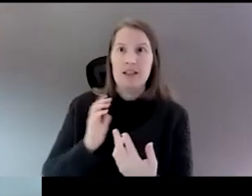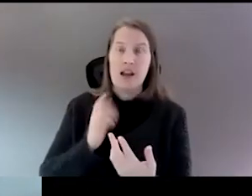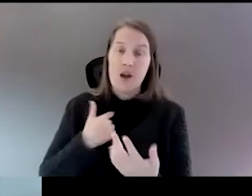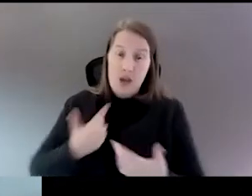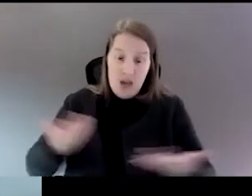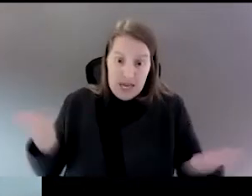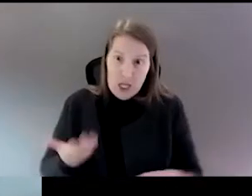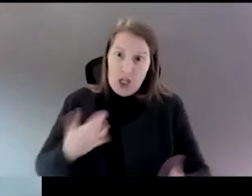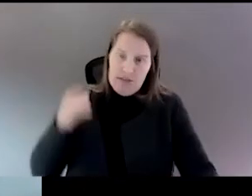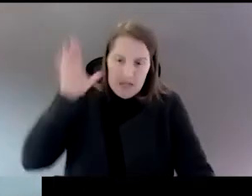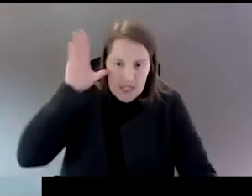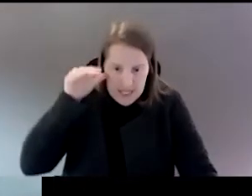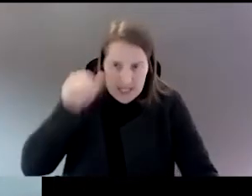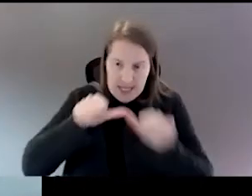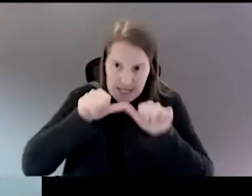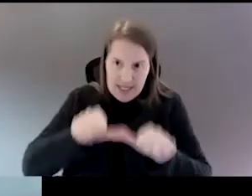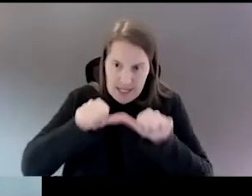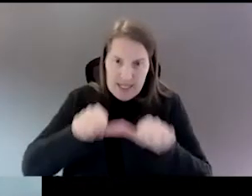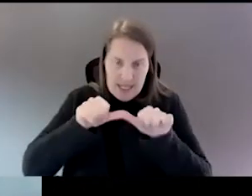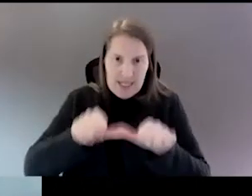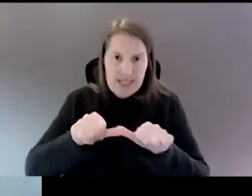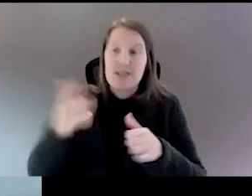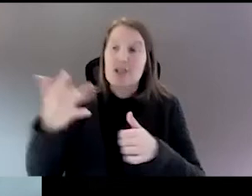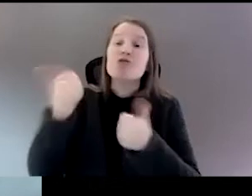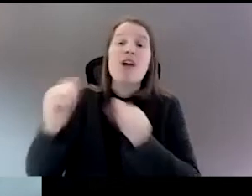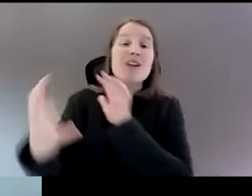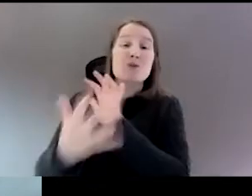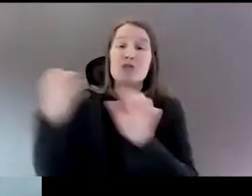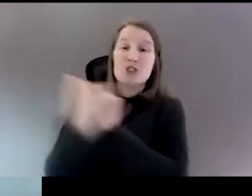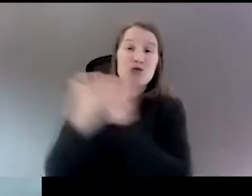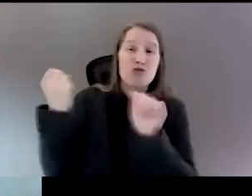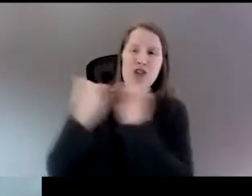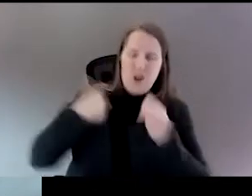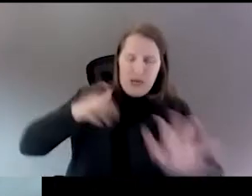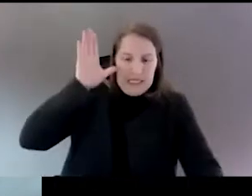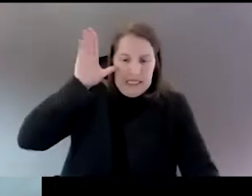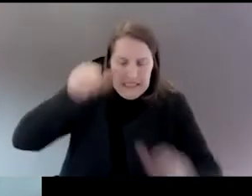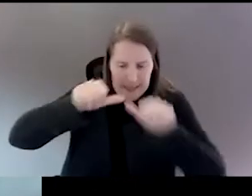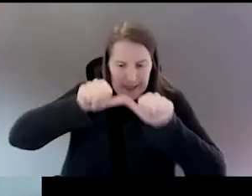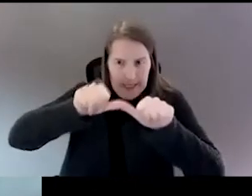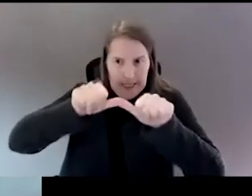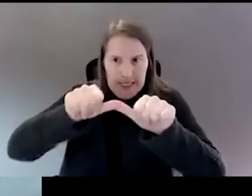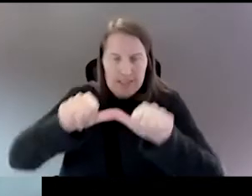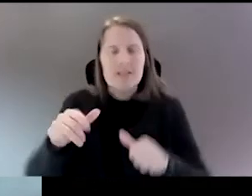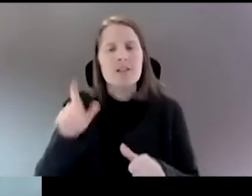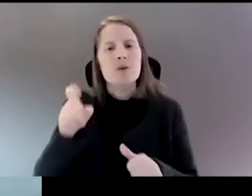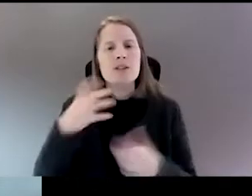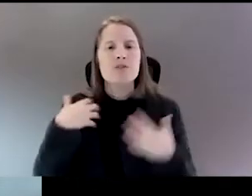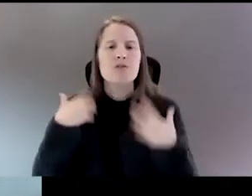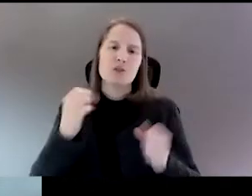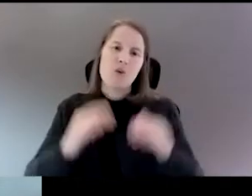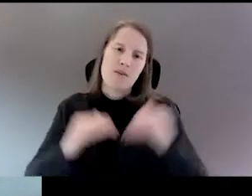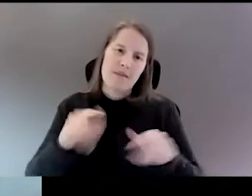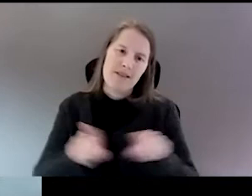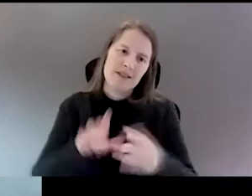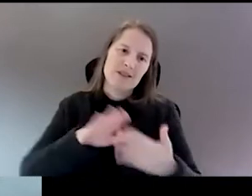whatever is trying to destroy us, that I think we need to really restore that balance as a community and as a